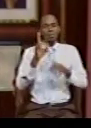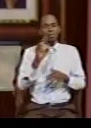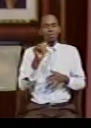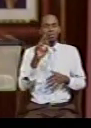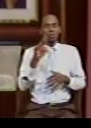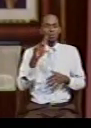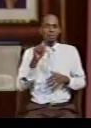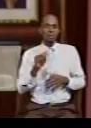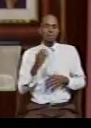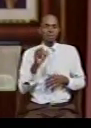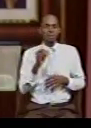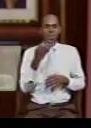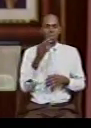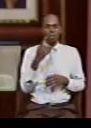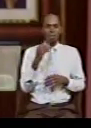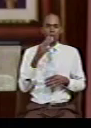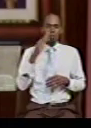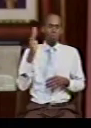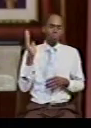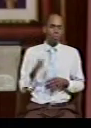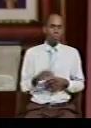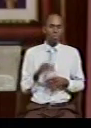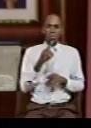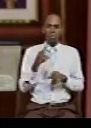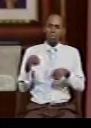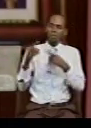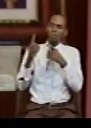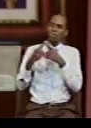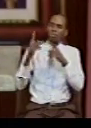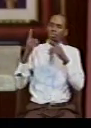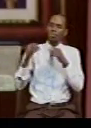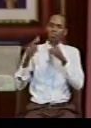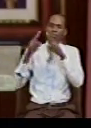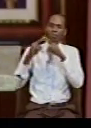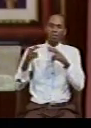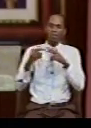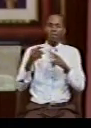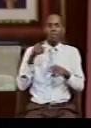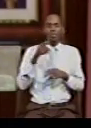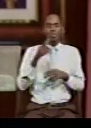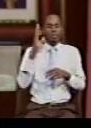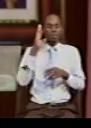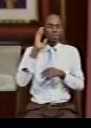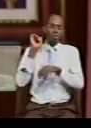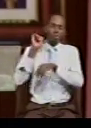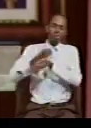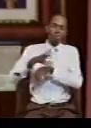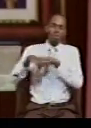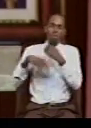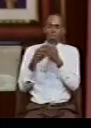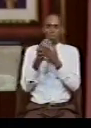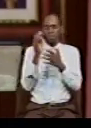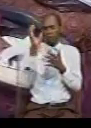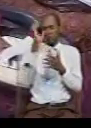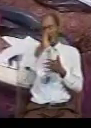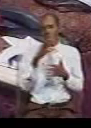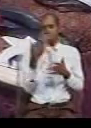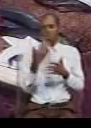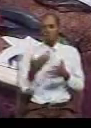wicked. You go to the village, you will quench all the fiery darts of the